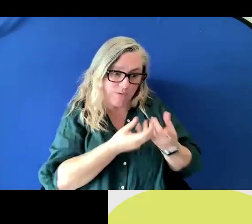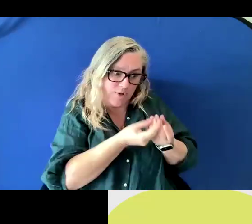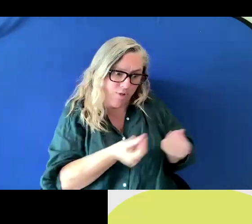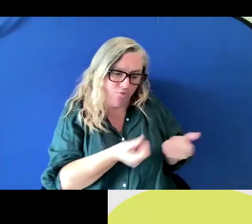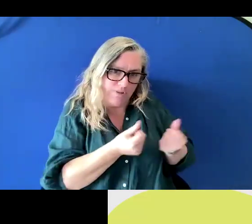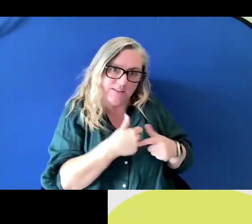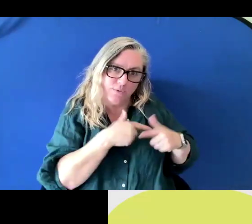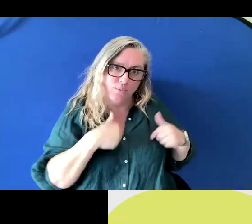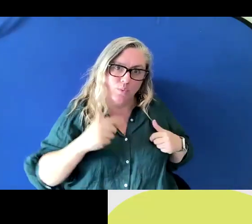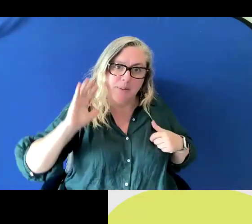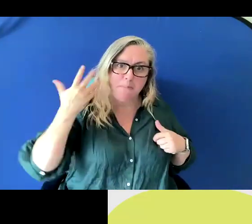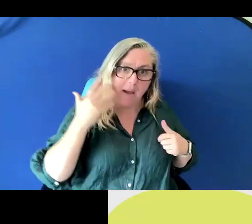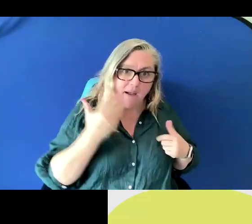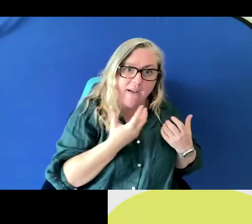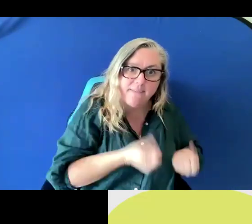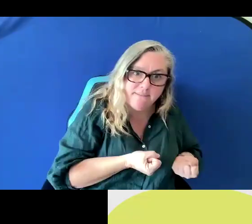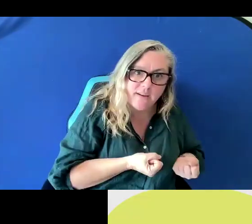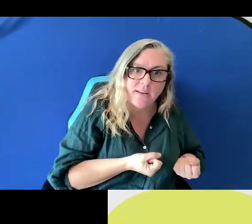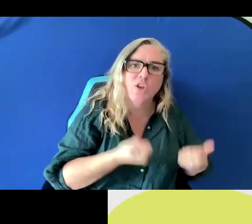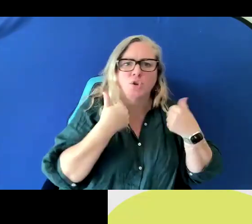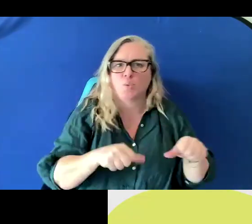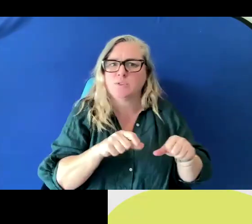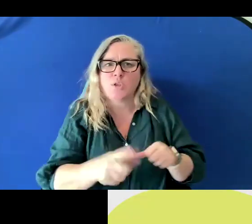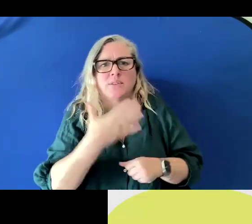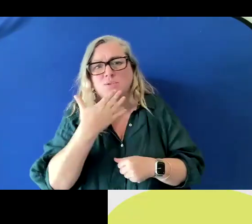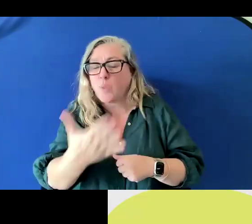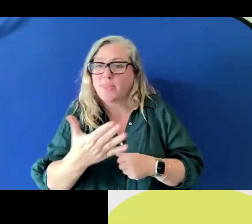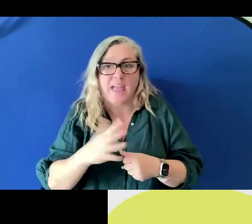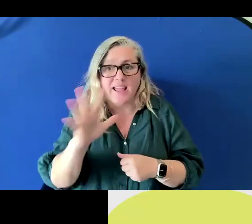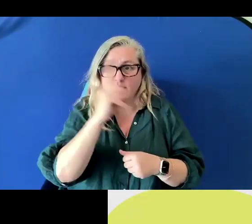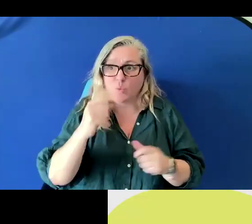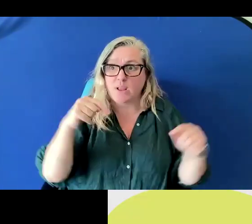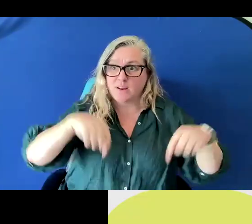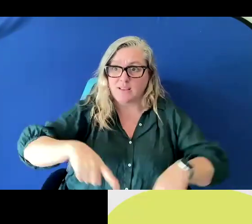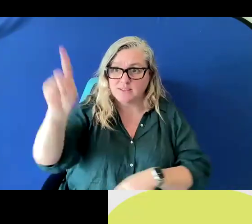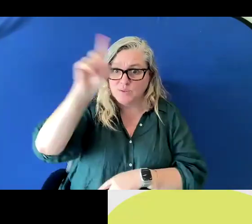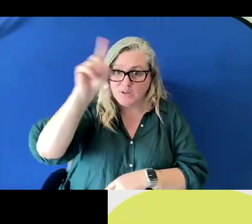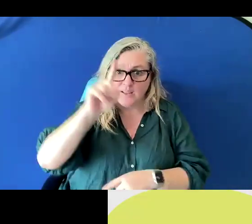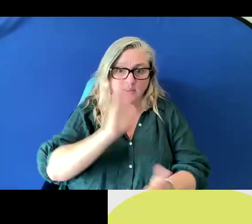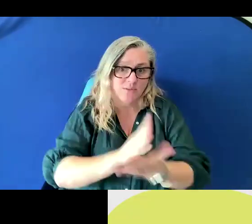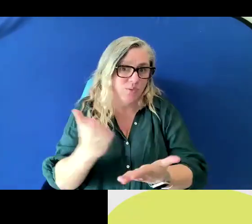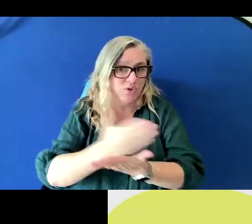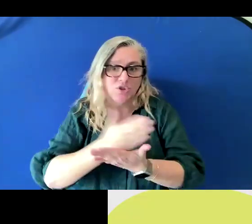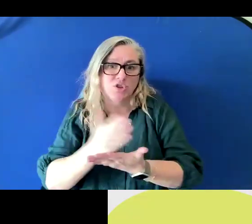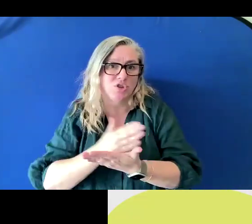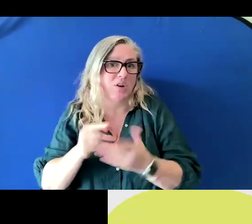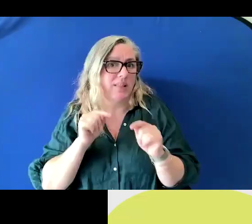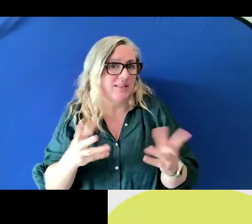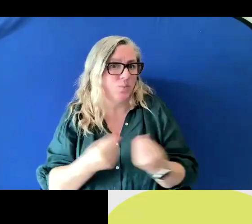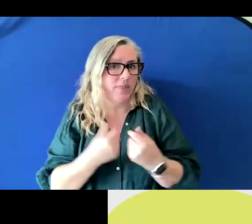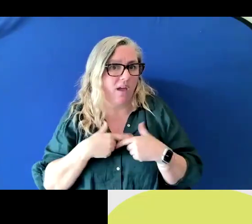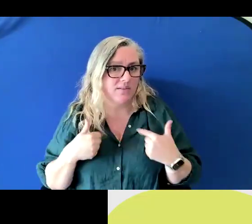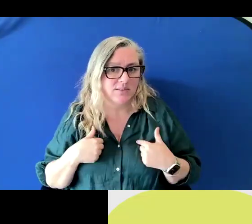resources once they're launched. Thank you all so much for being here today and for sharing this moment with us.